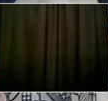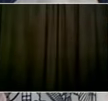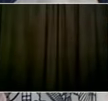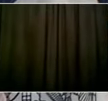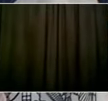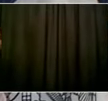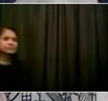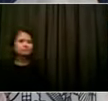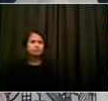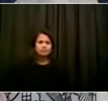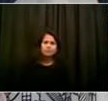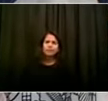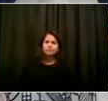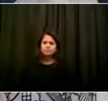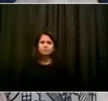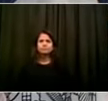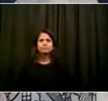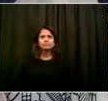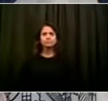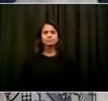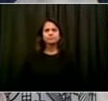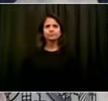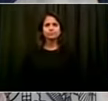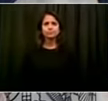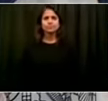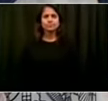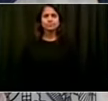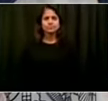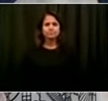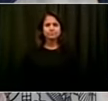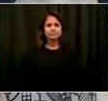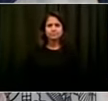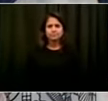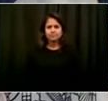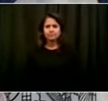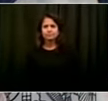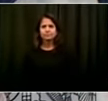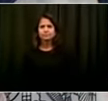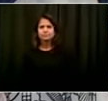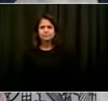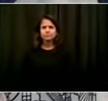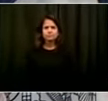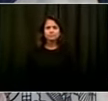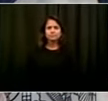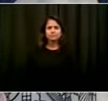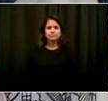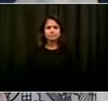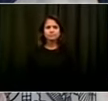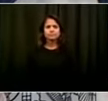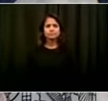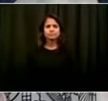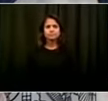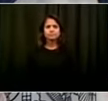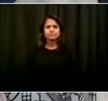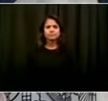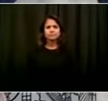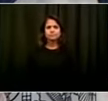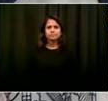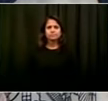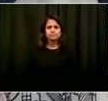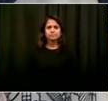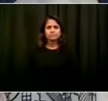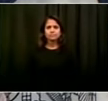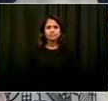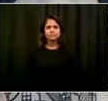nuestro plan es cerrar todas las escuelas en 9 zonas de alto riesgo en Brooklyn